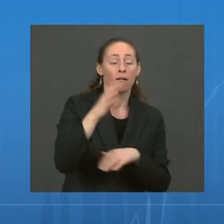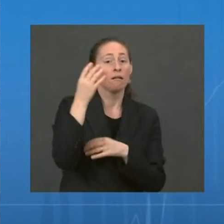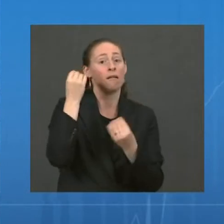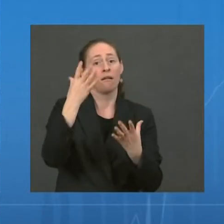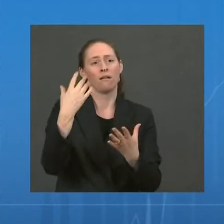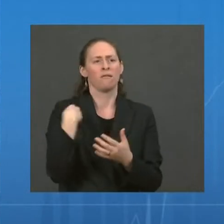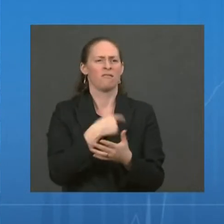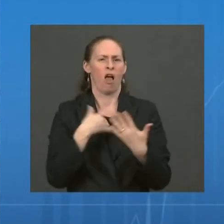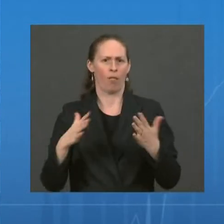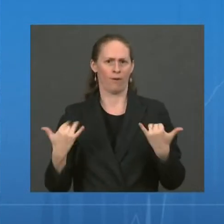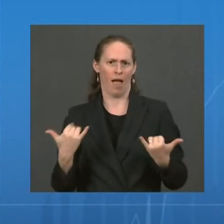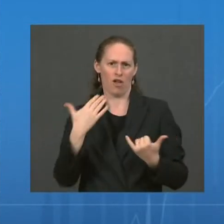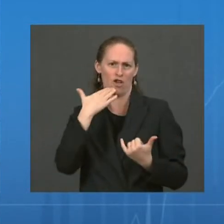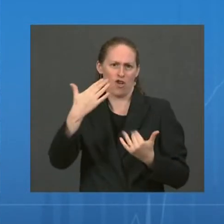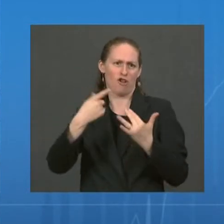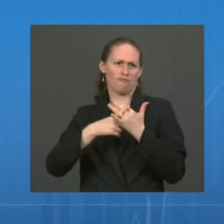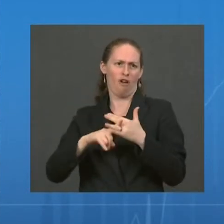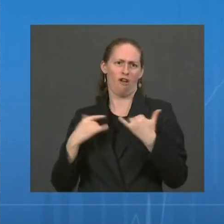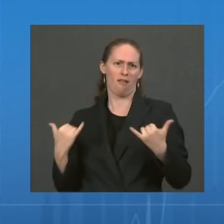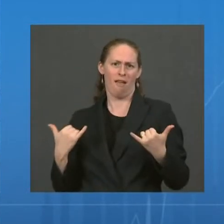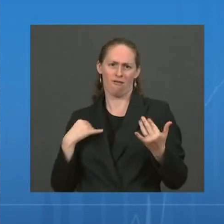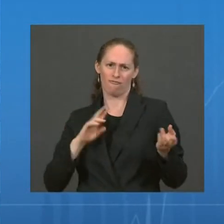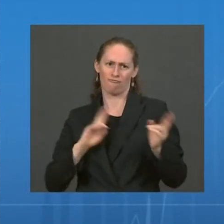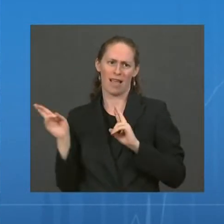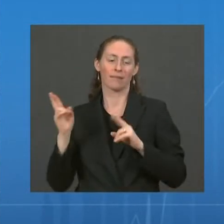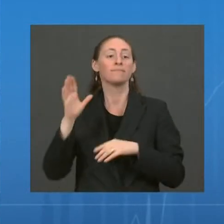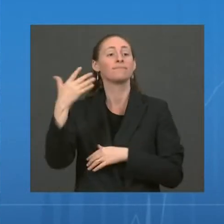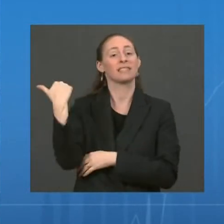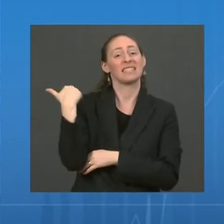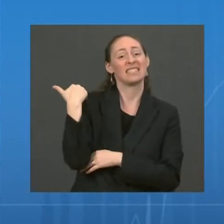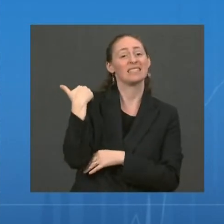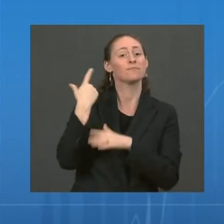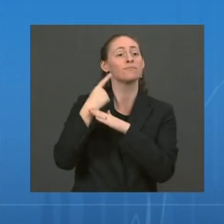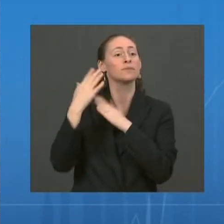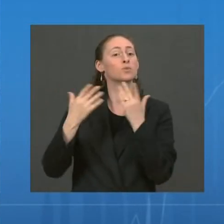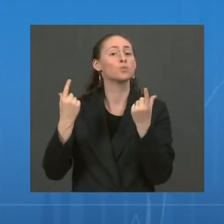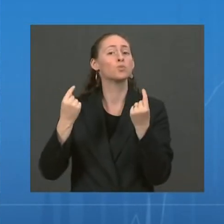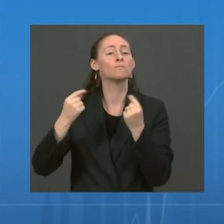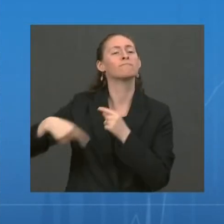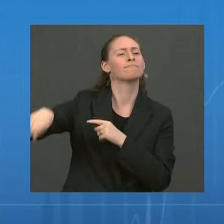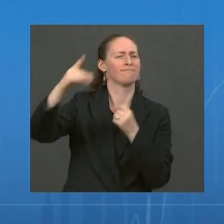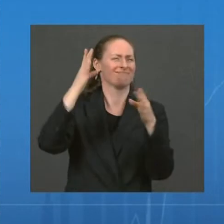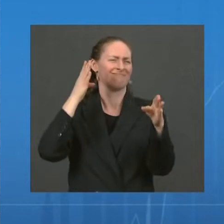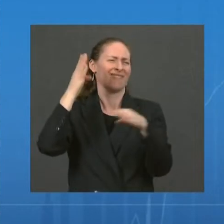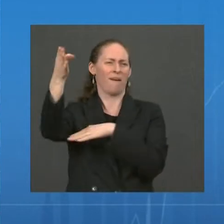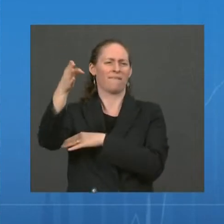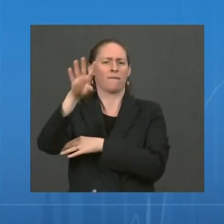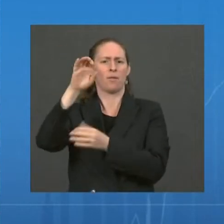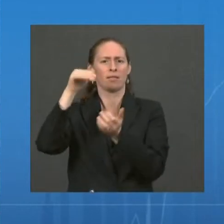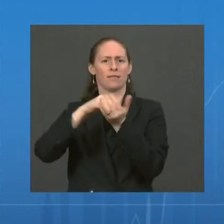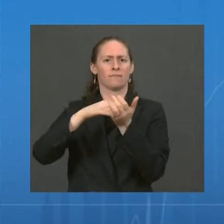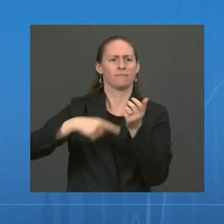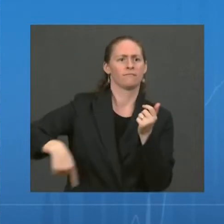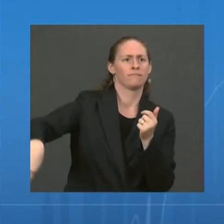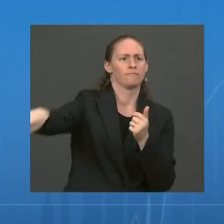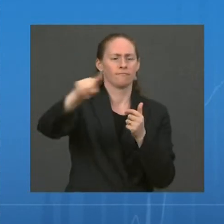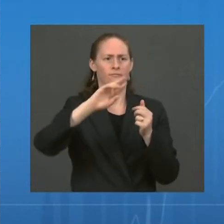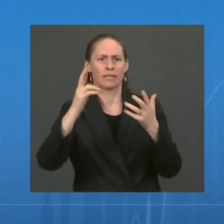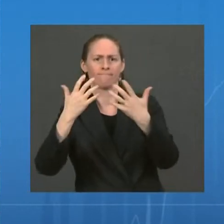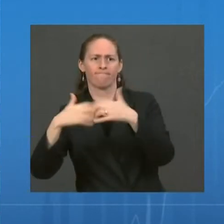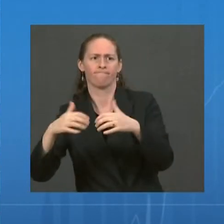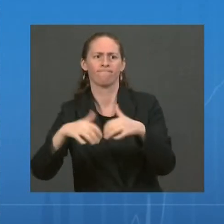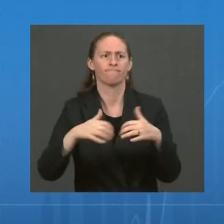this past weekend, at pharmacies alone, over 400,000 Americans received the additional protection of a